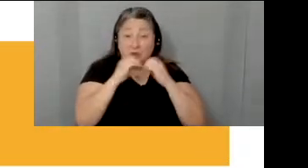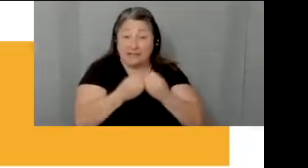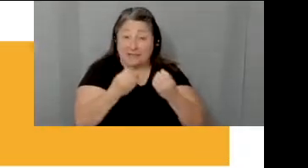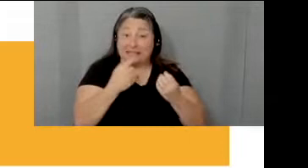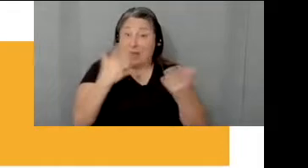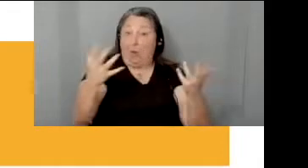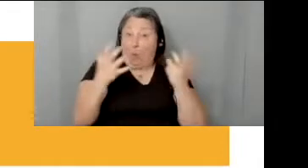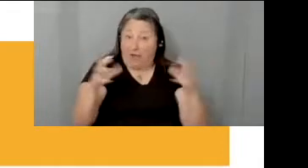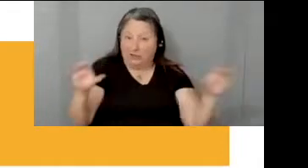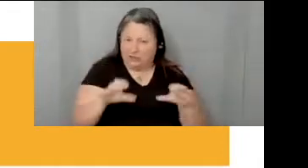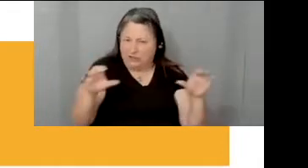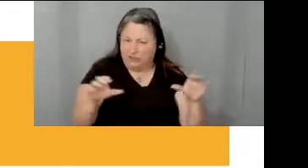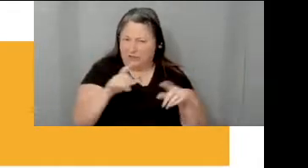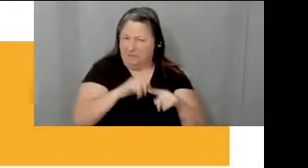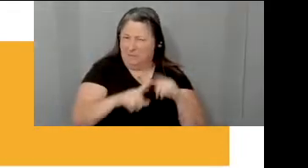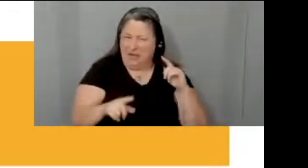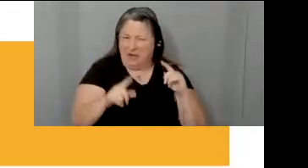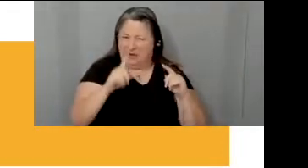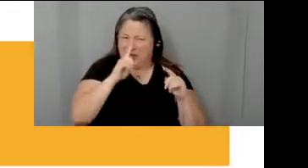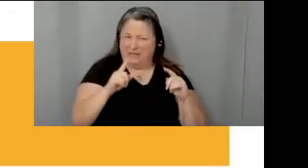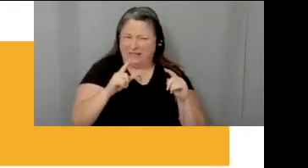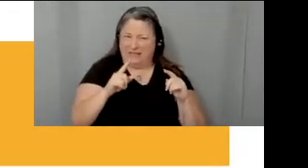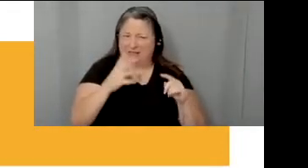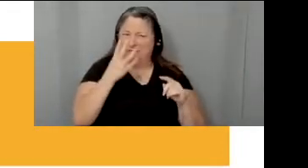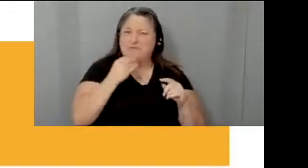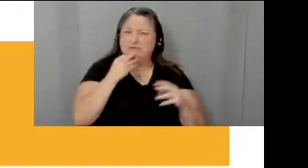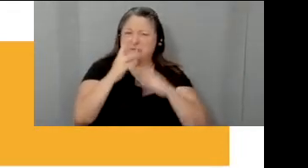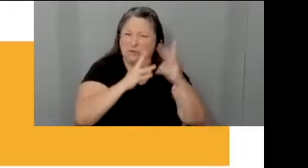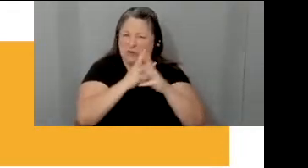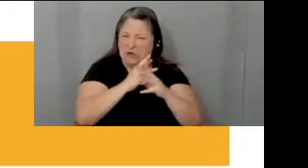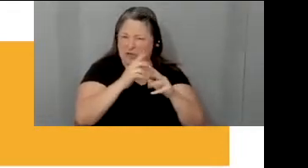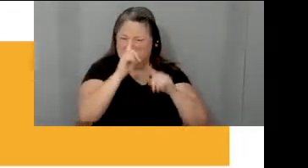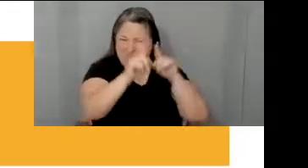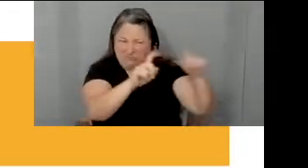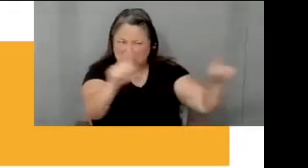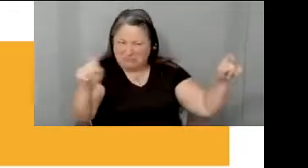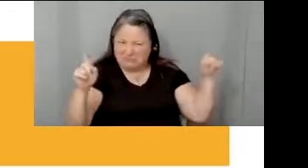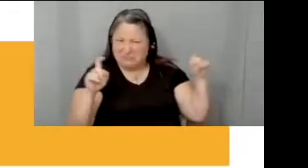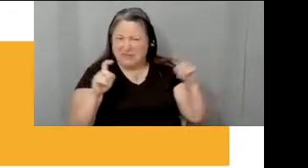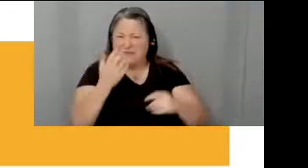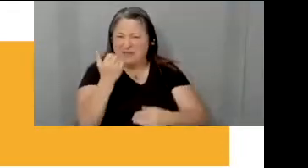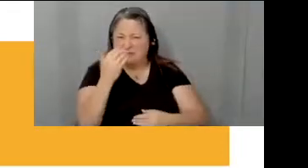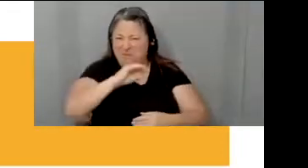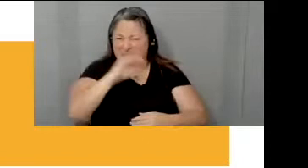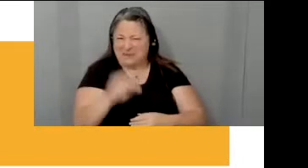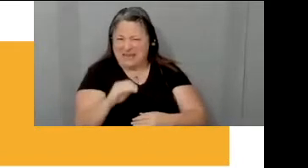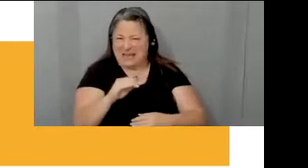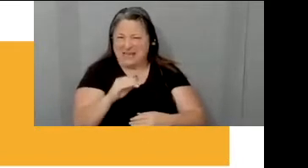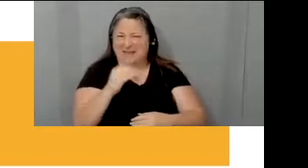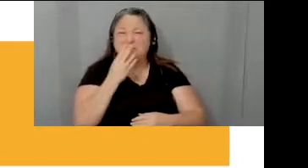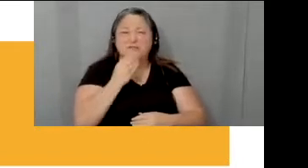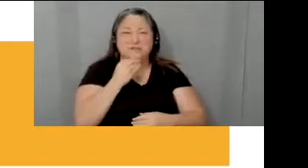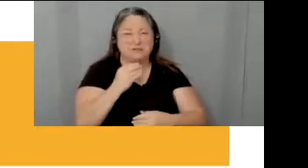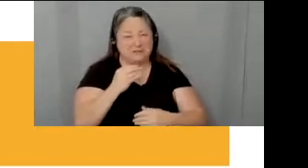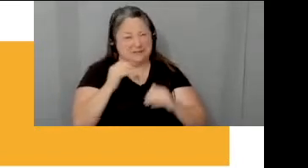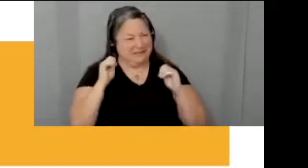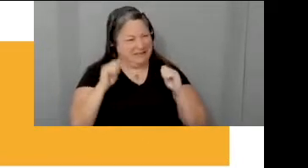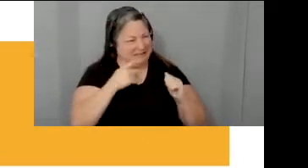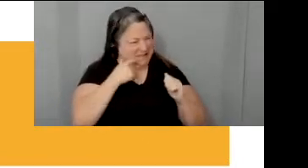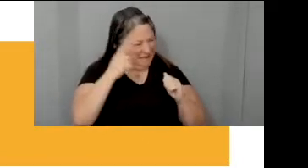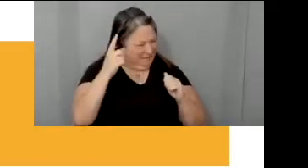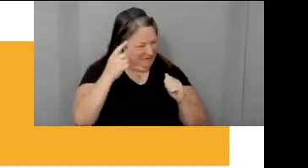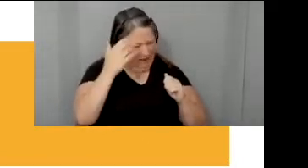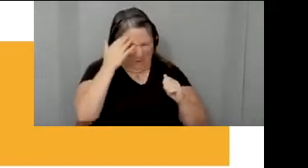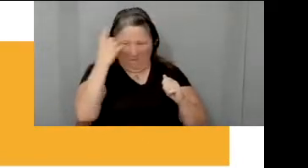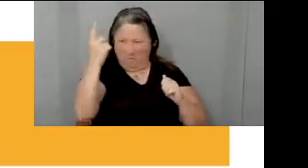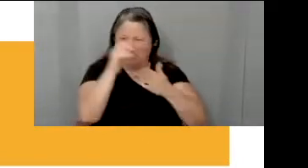do. Yet a survey of the Jewish world shows that fewer than 15% of Jews can identify a single leader, meaning